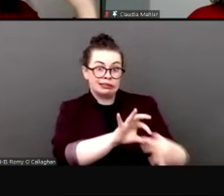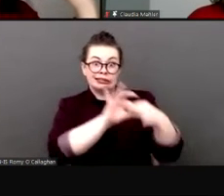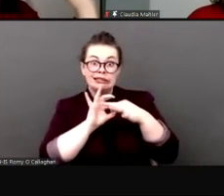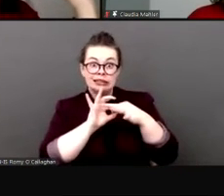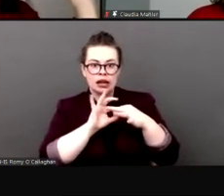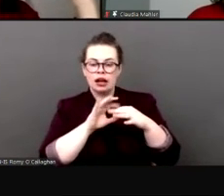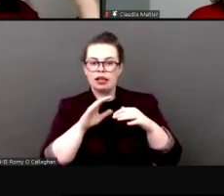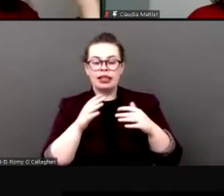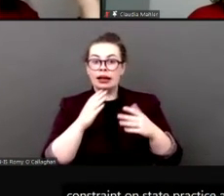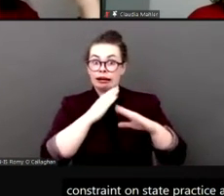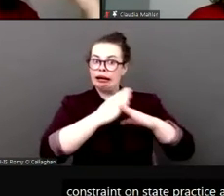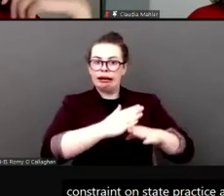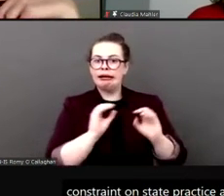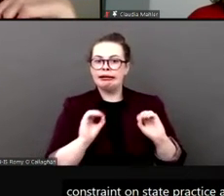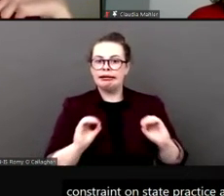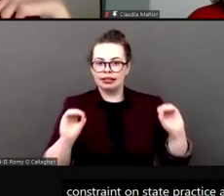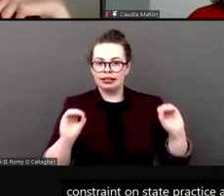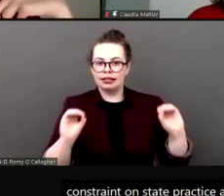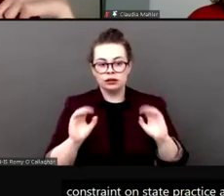the benefit of everybody.